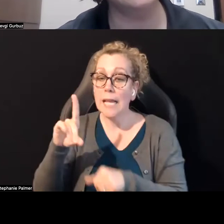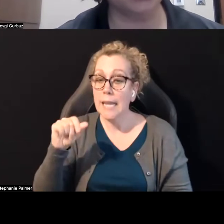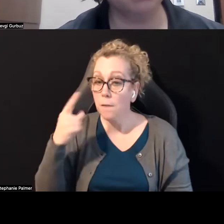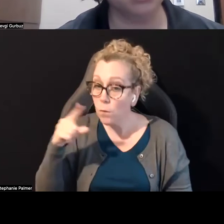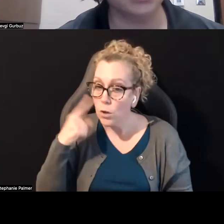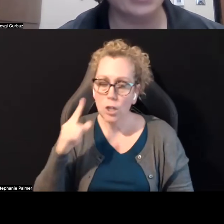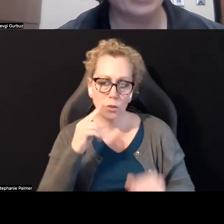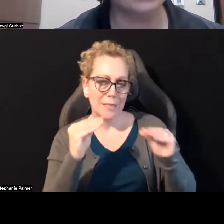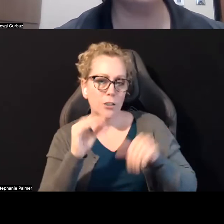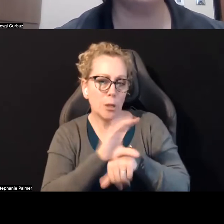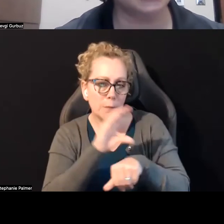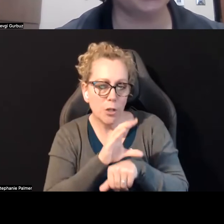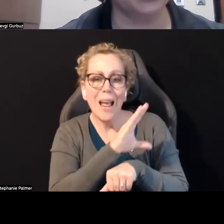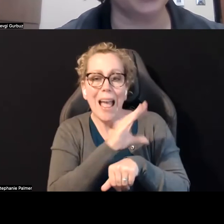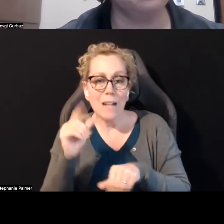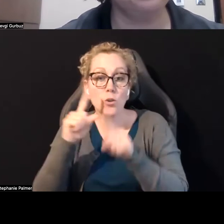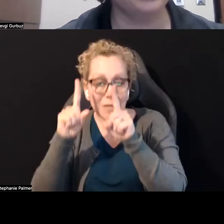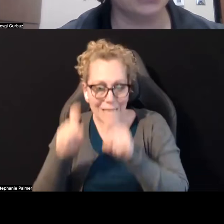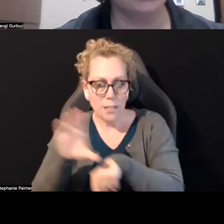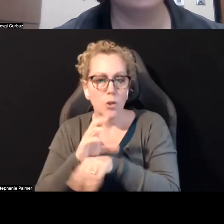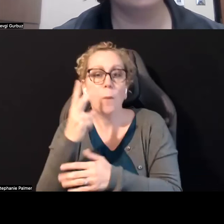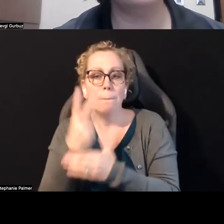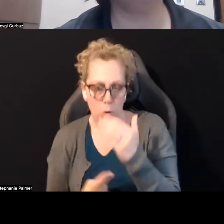teach the computer and to test the computer.